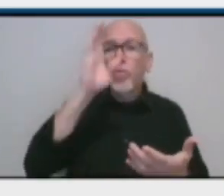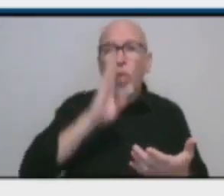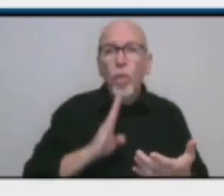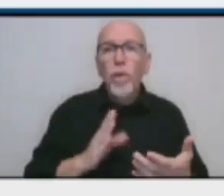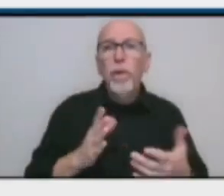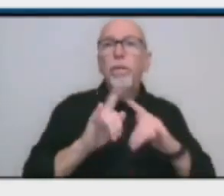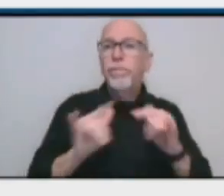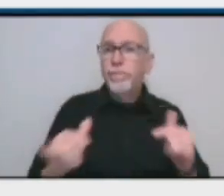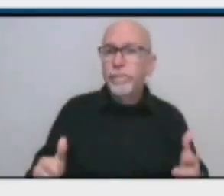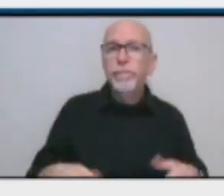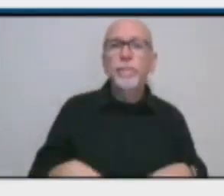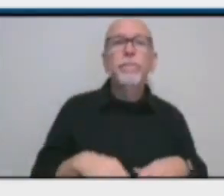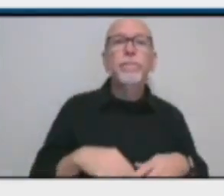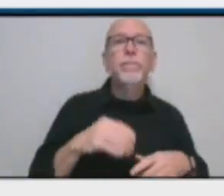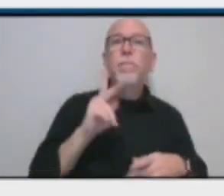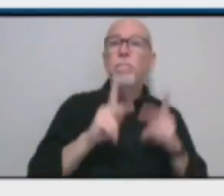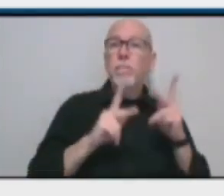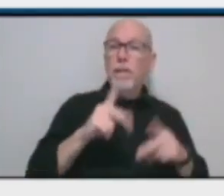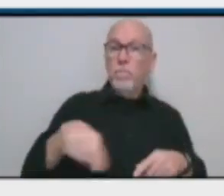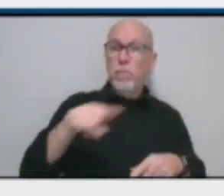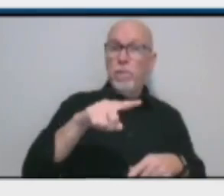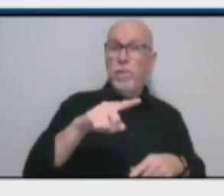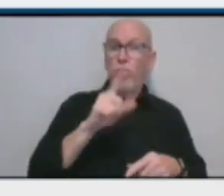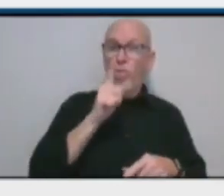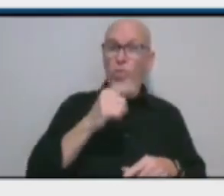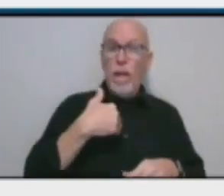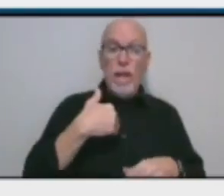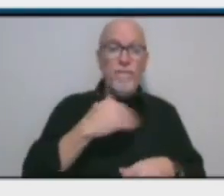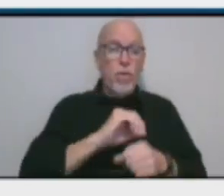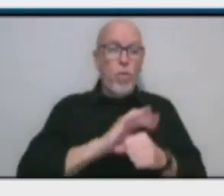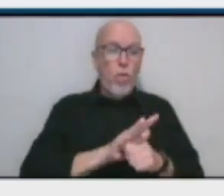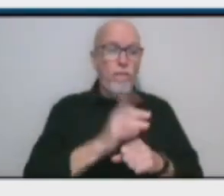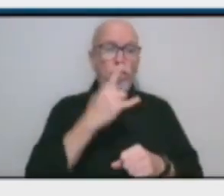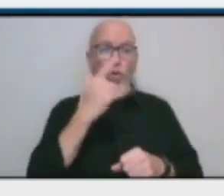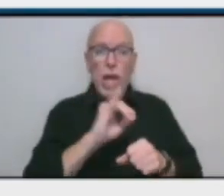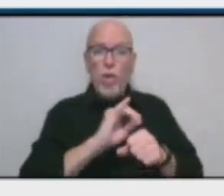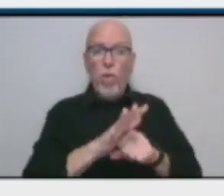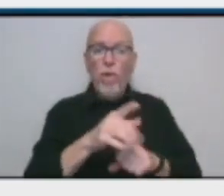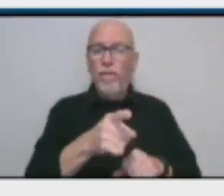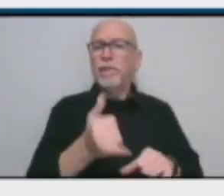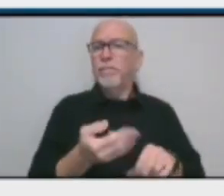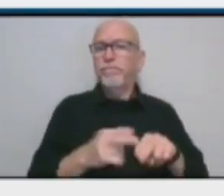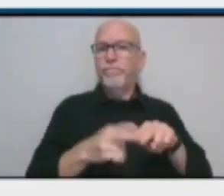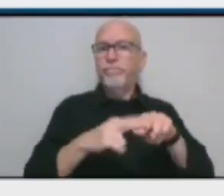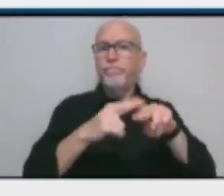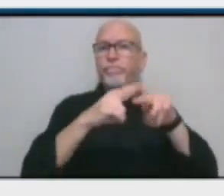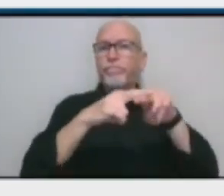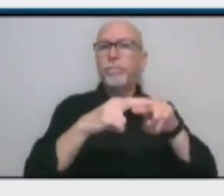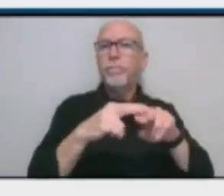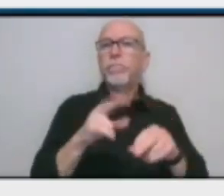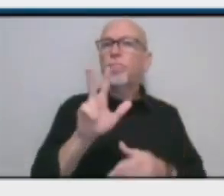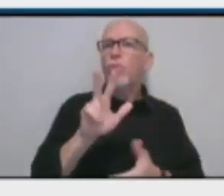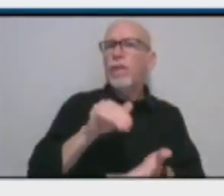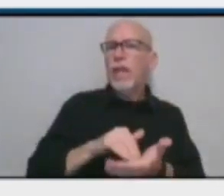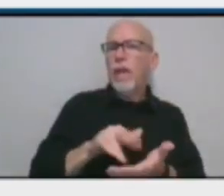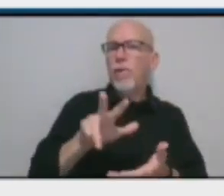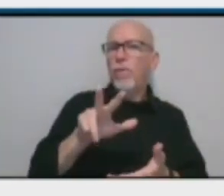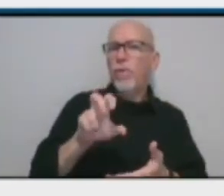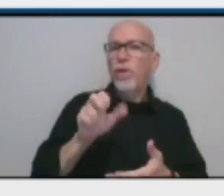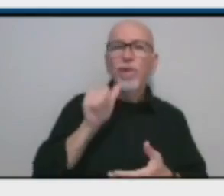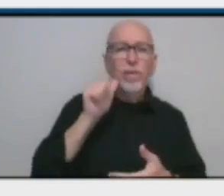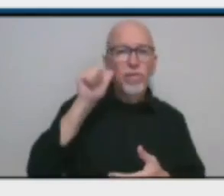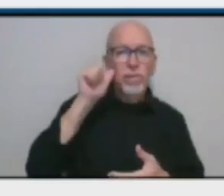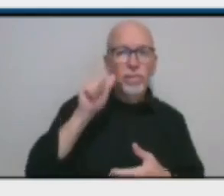number of people hospitalized with COVID or COVID-like symptoms continues to rise and was over 3,300 yesterday.